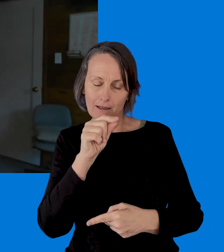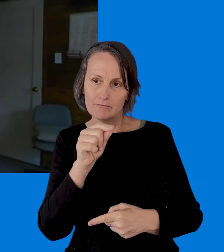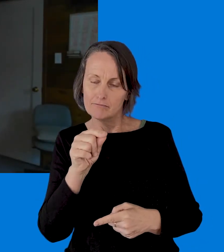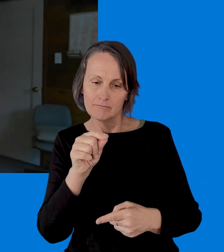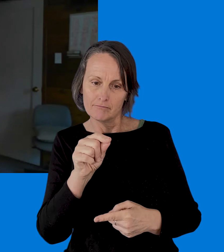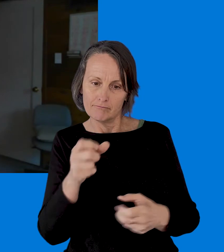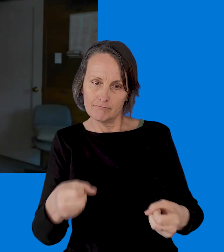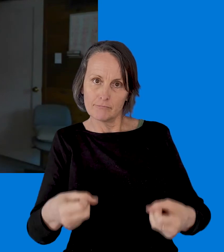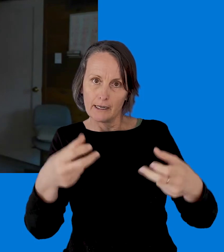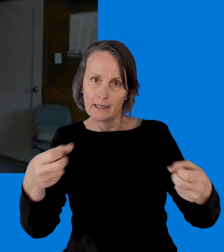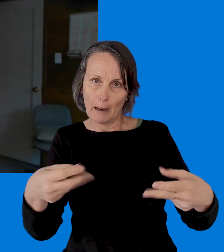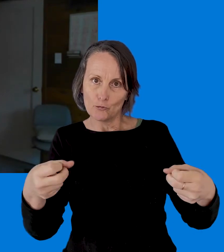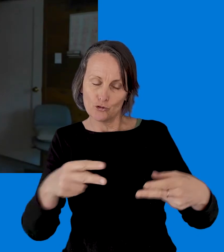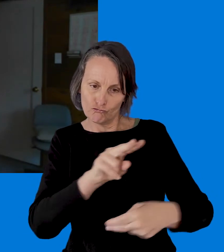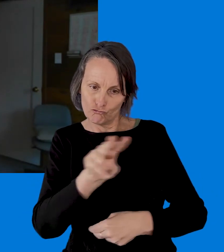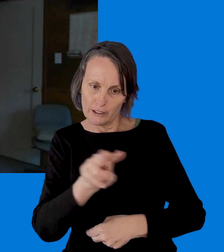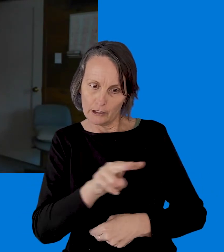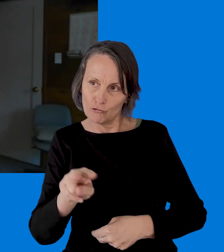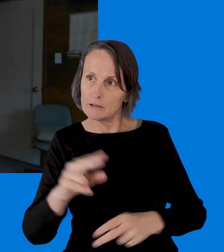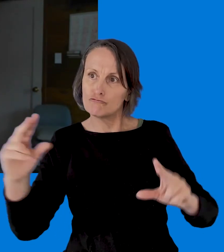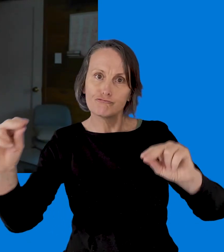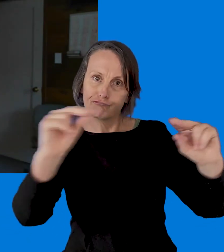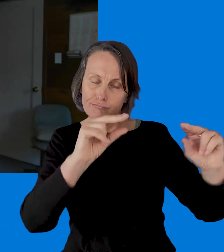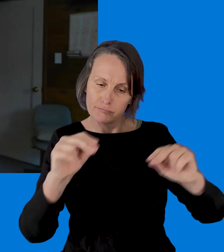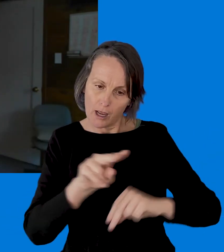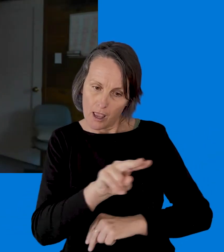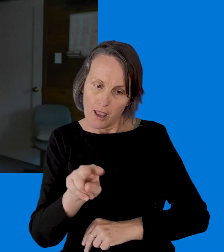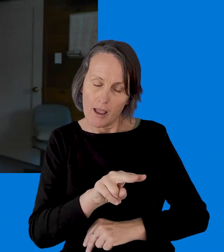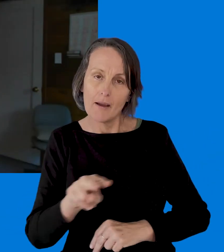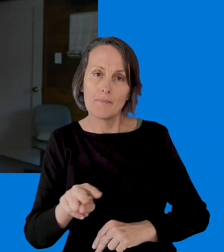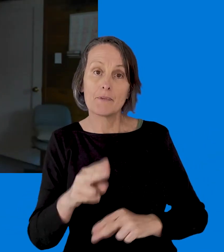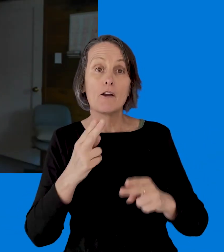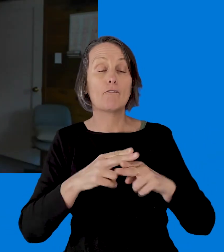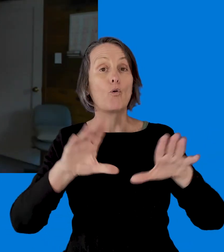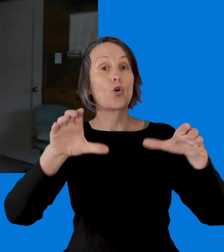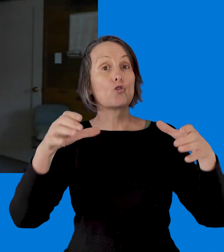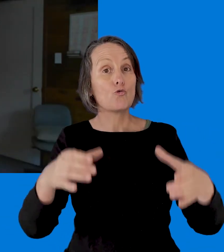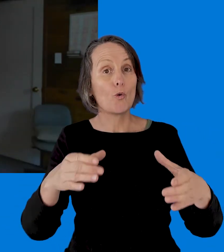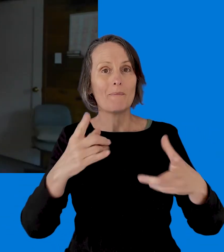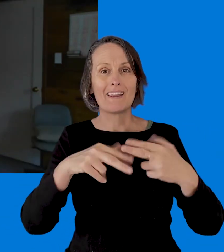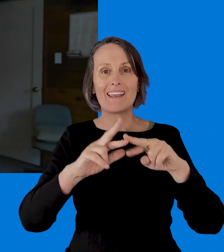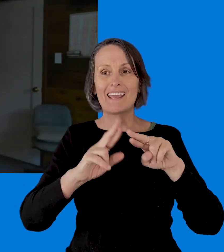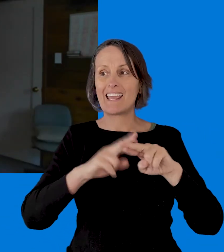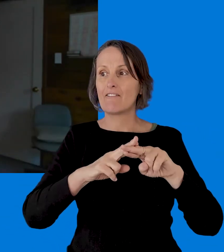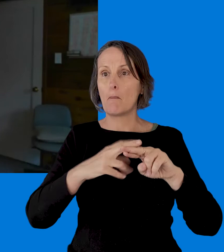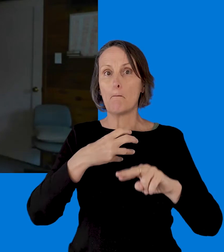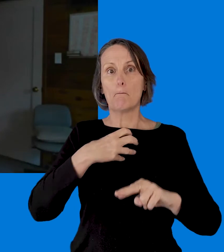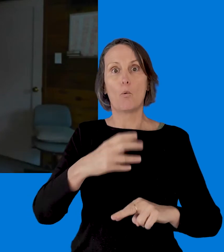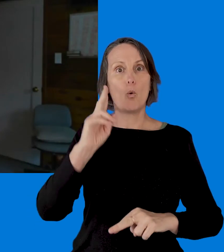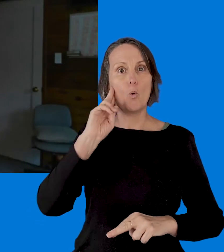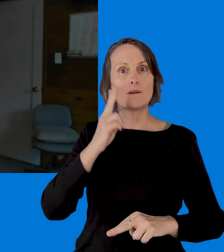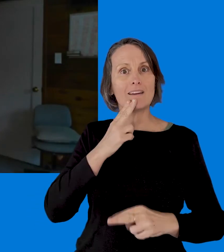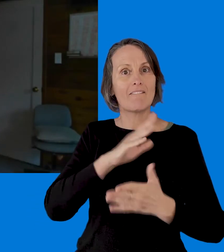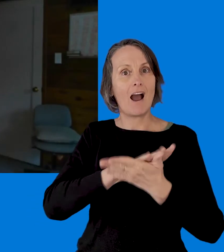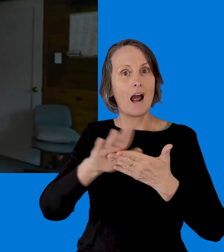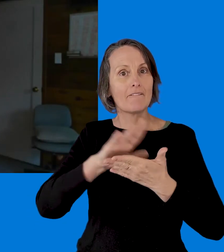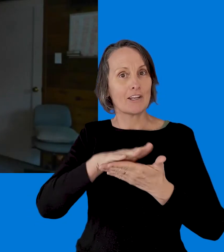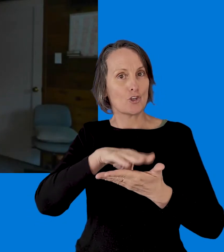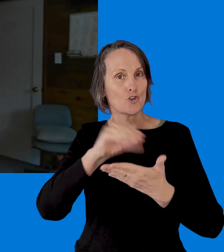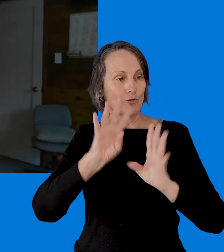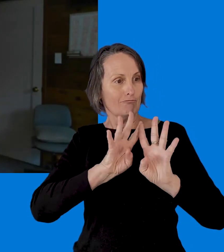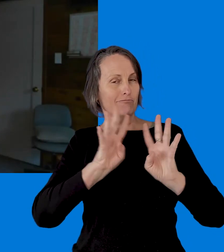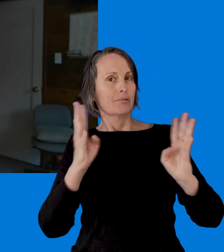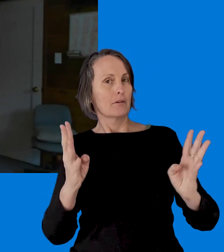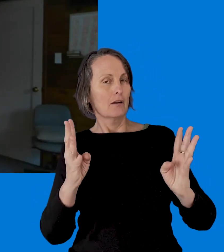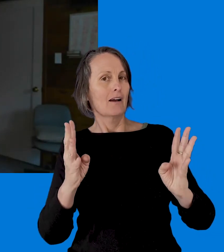How to use it in a group setting, I think, gets a little bit more complicated. If it's one student, I think it's relatively easy. The device could be placed in front of